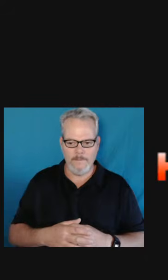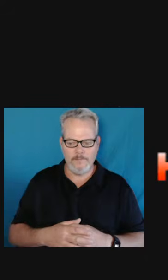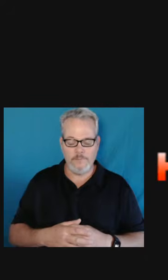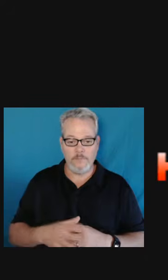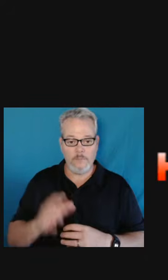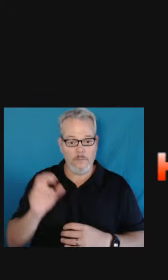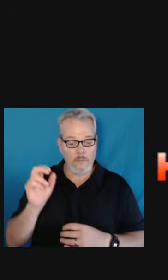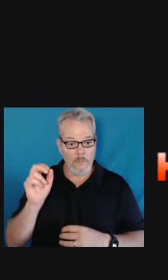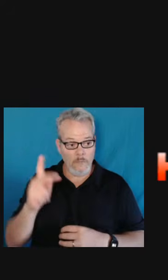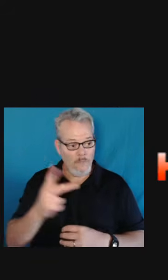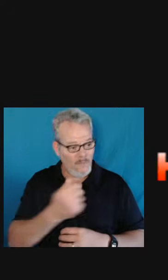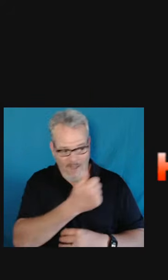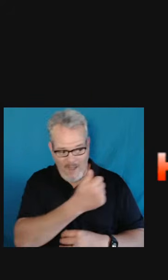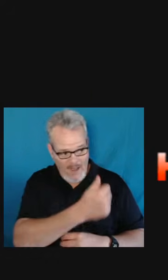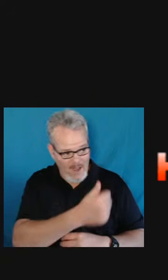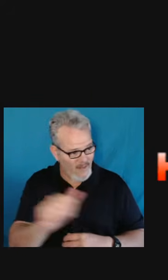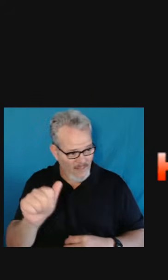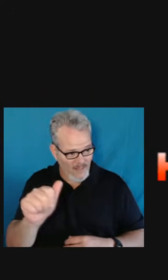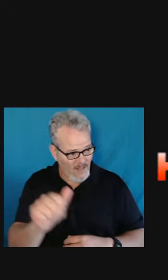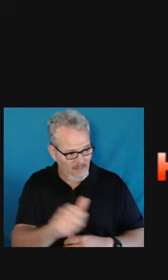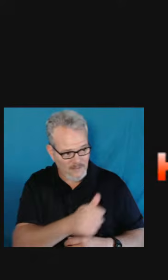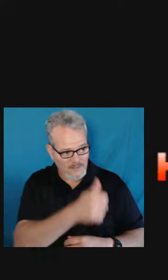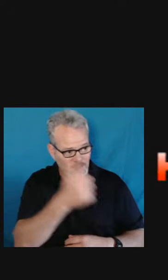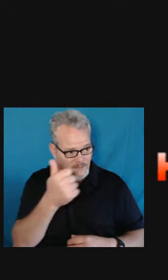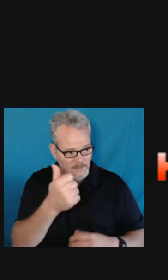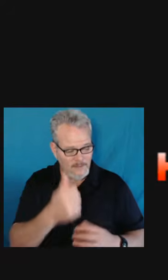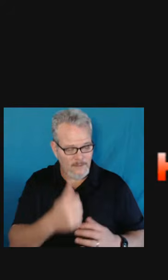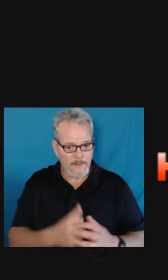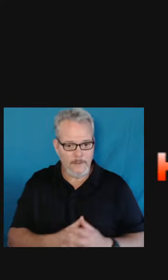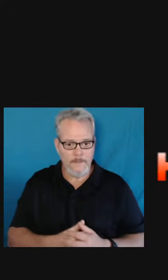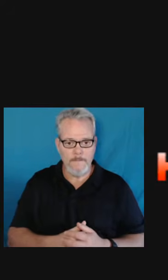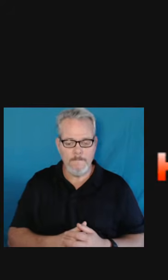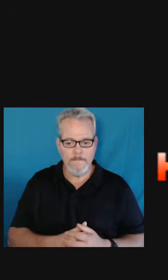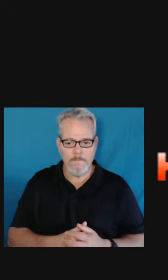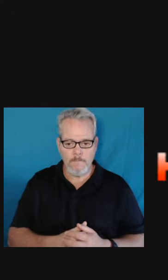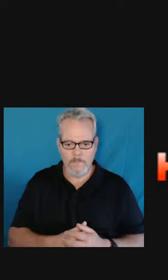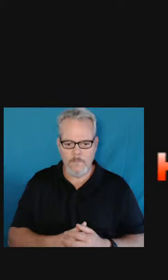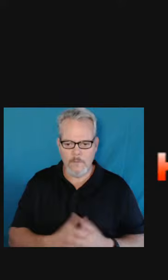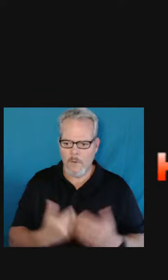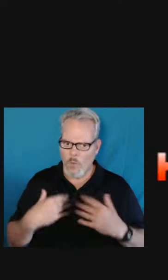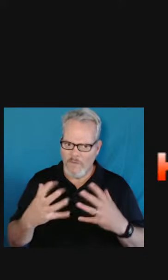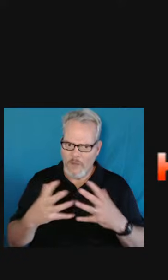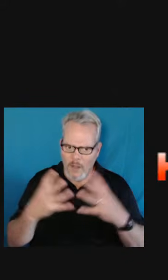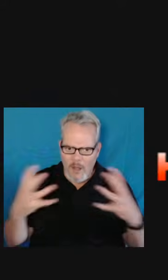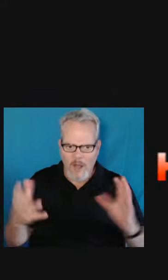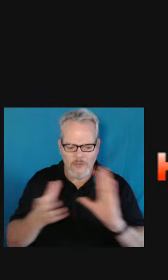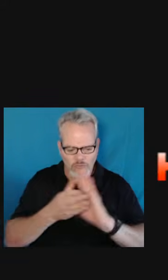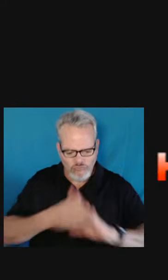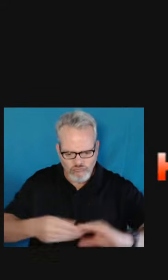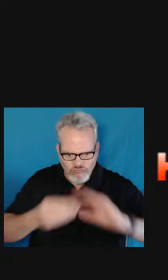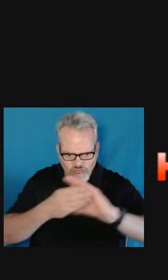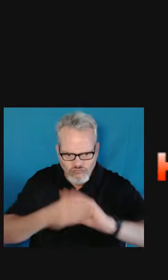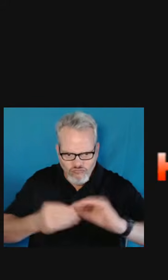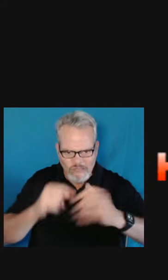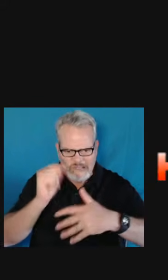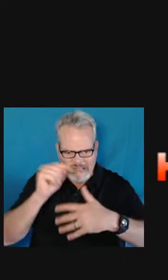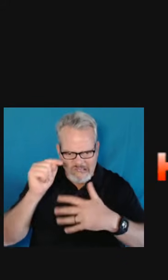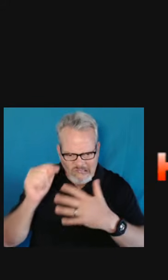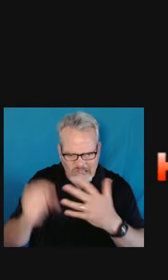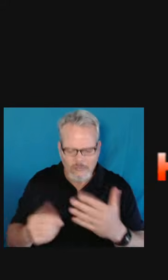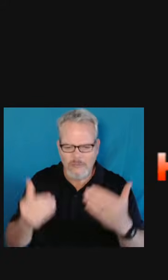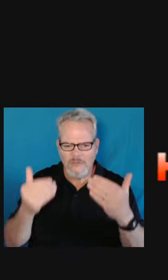else before we get into it here? Let's do it. All right, we got a lot to go through, so let's get ourselves going here.